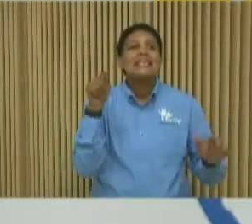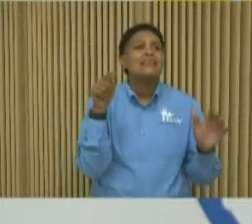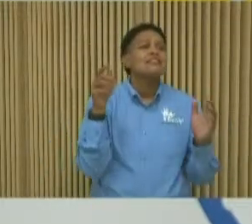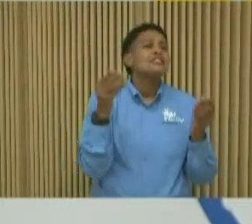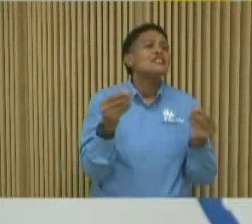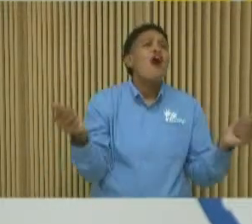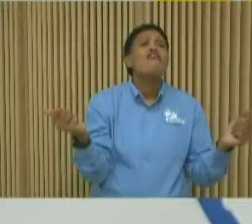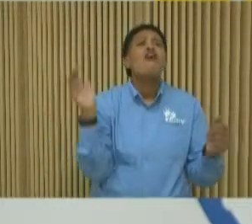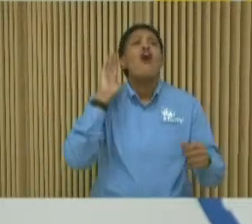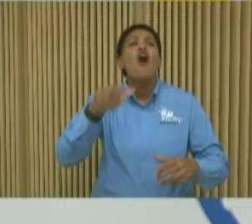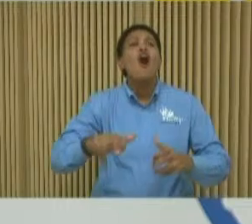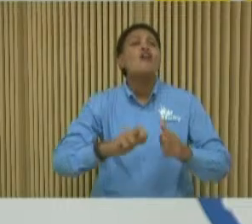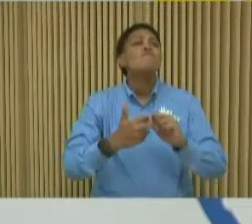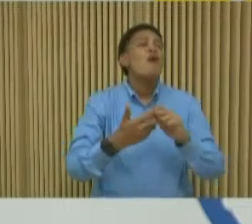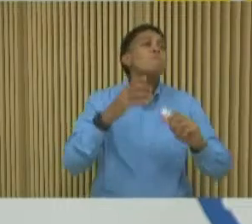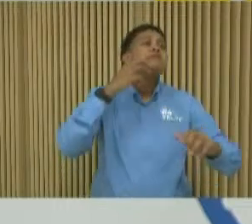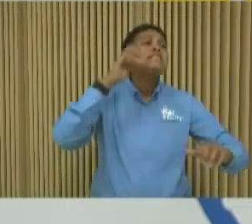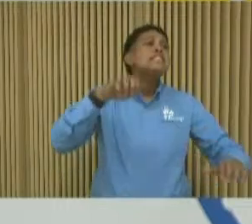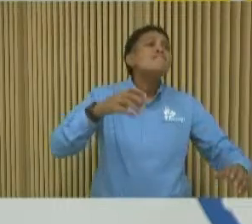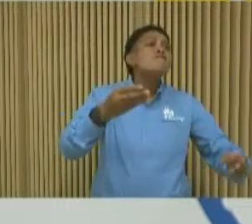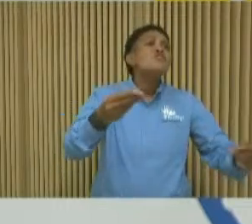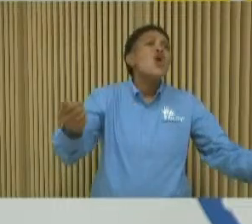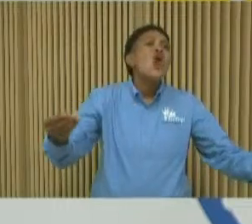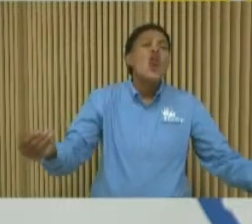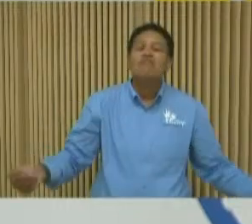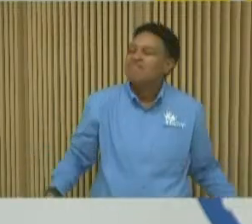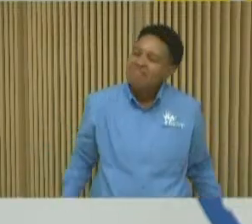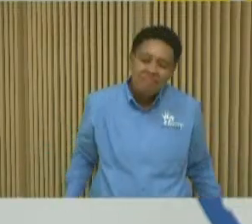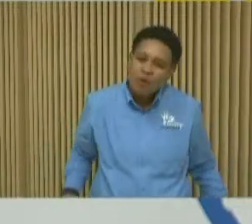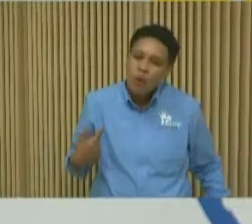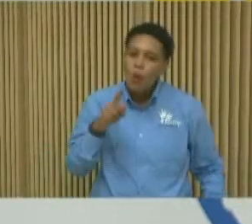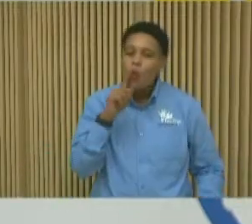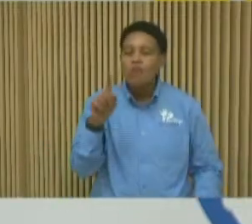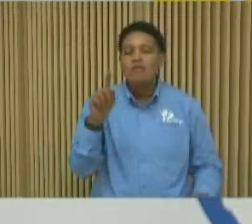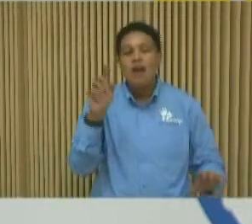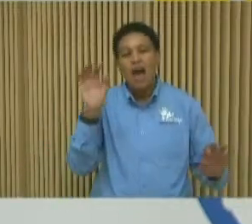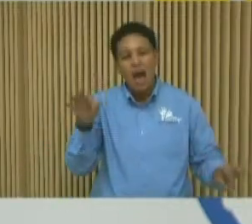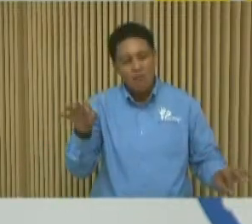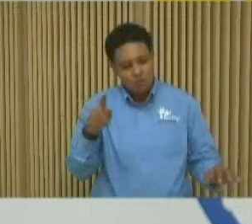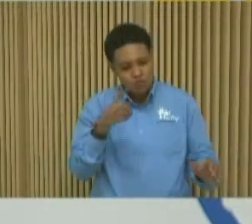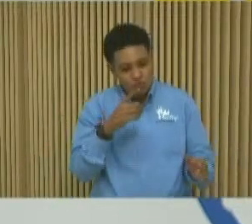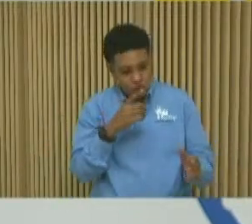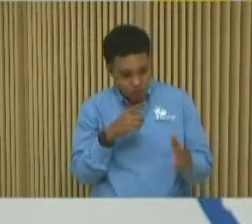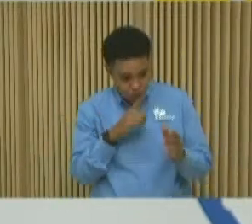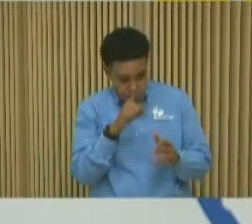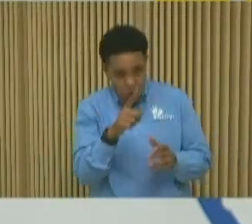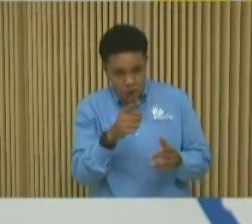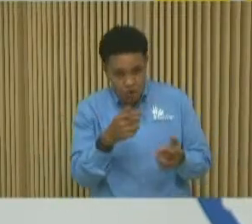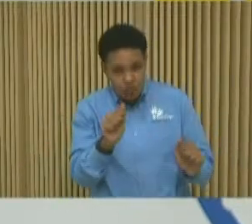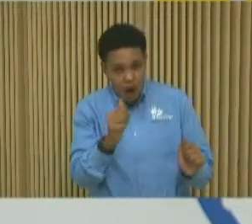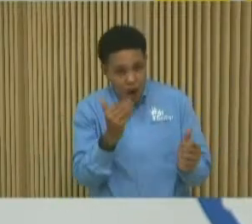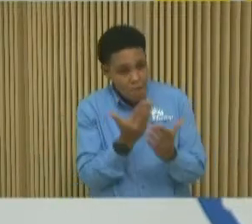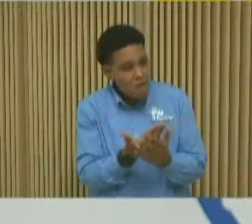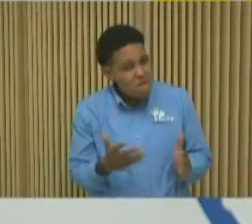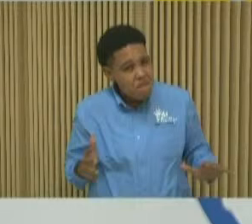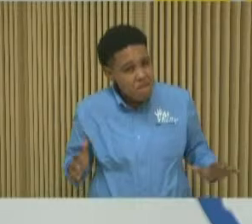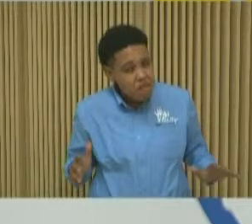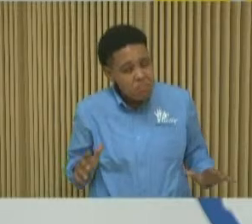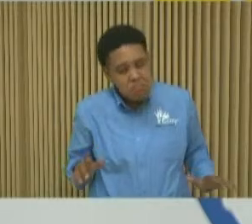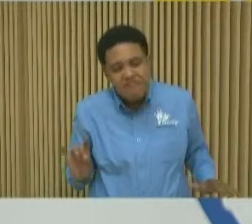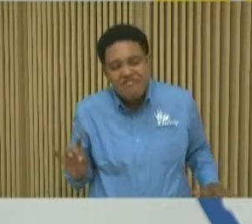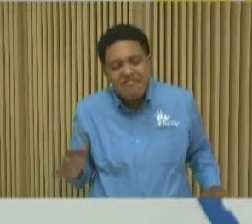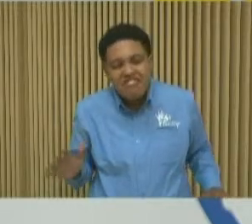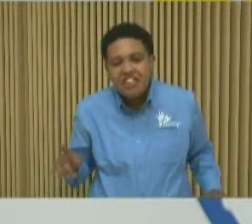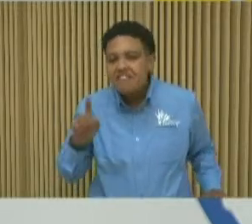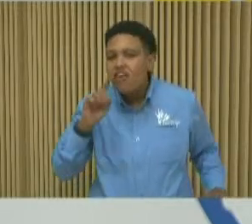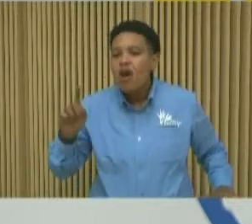society. However, we are absolutely sure, because it has been proven, tried and proven, that it does. For